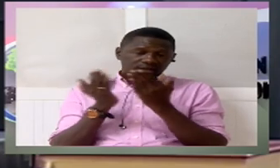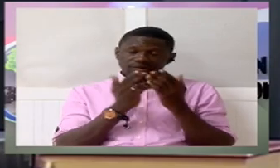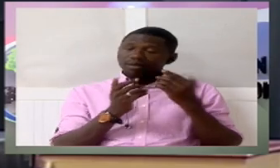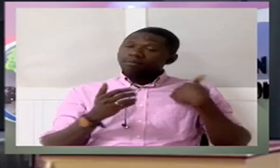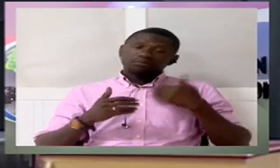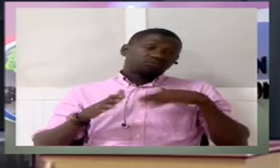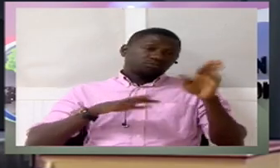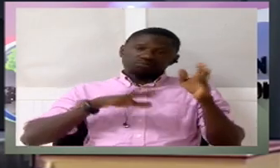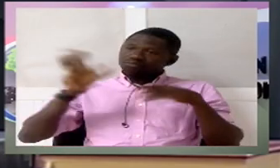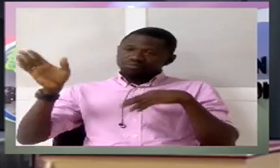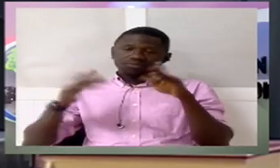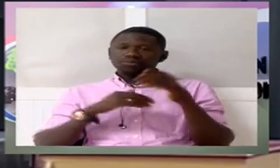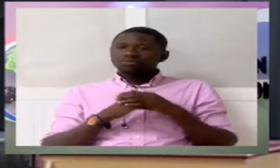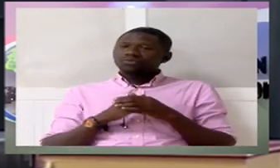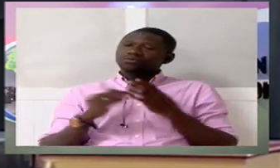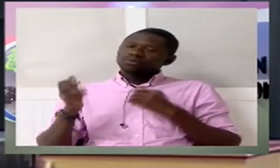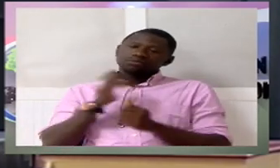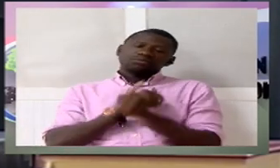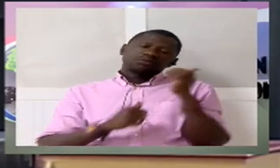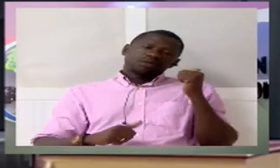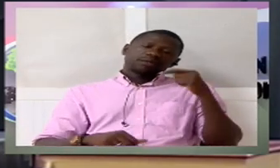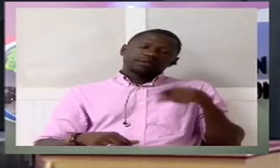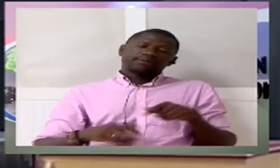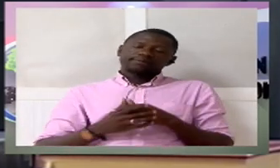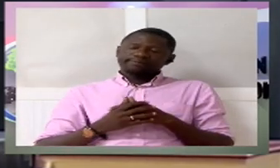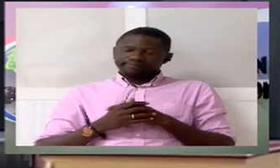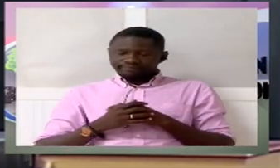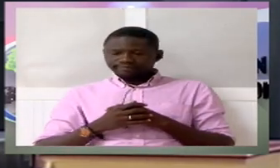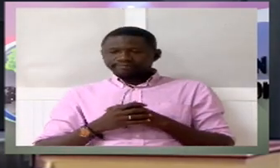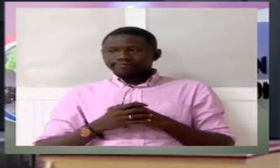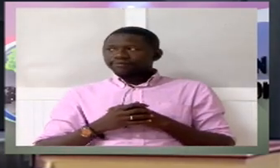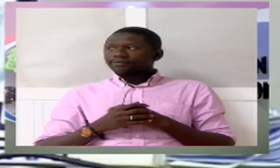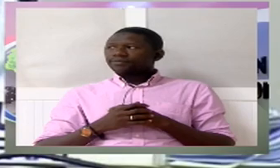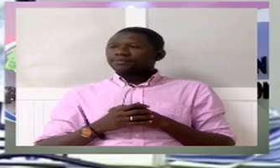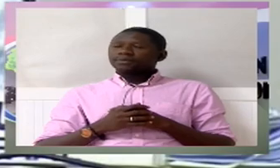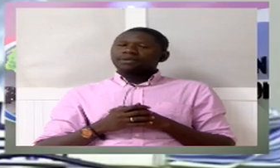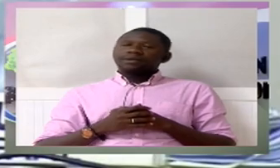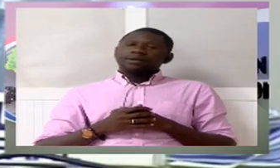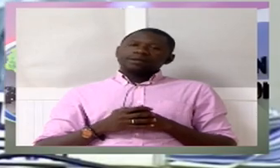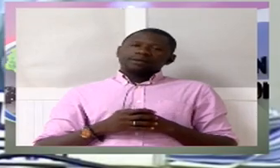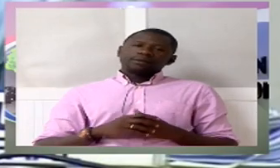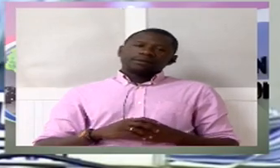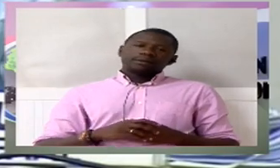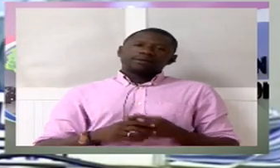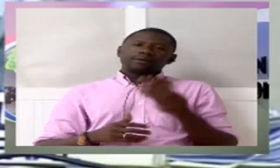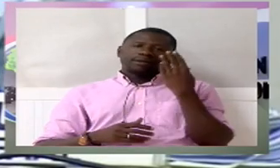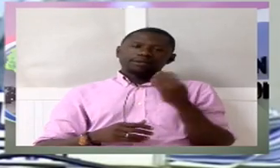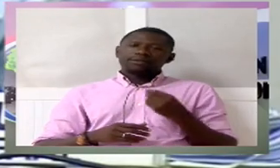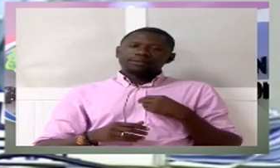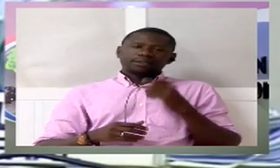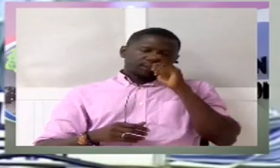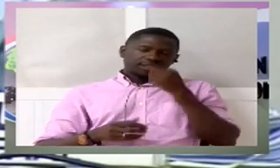And people dispersed. We went, returned back home. How did the death of